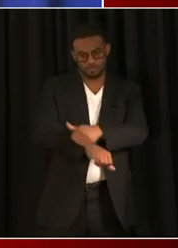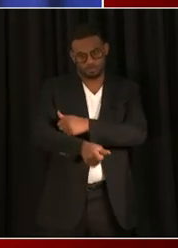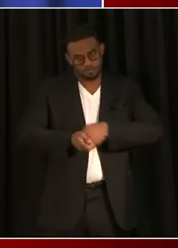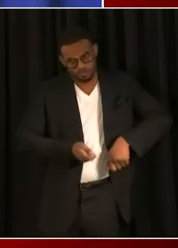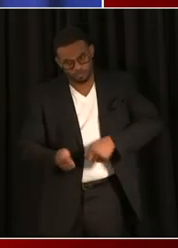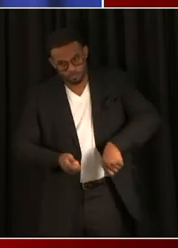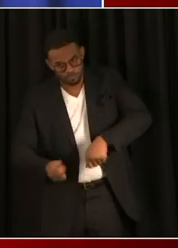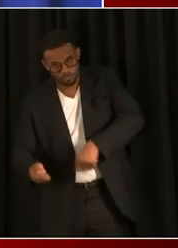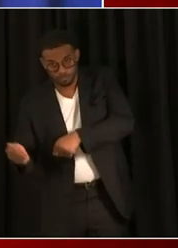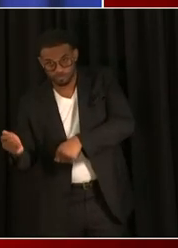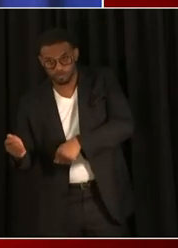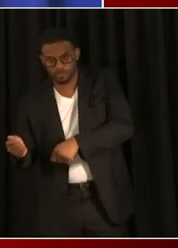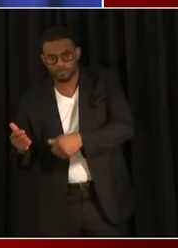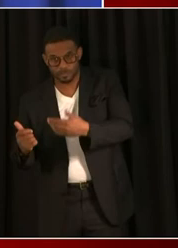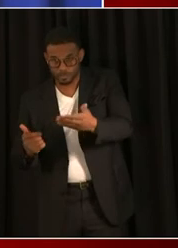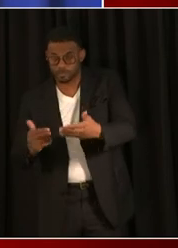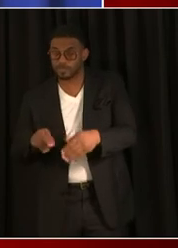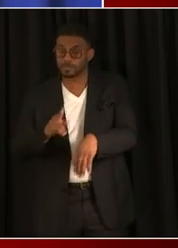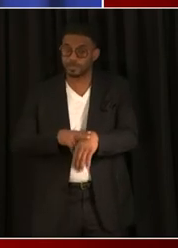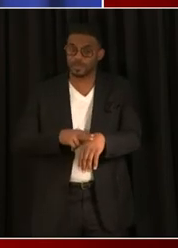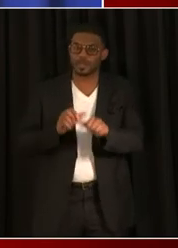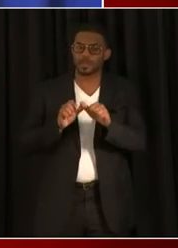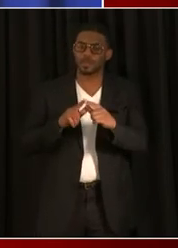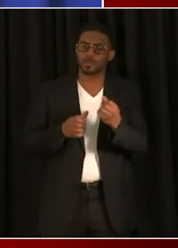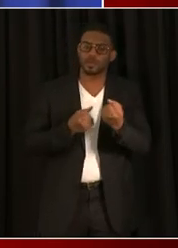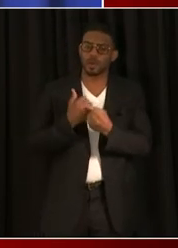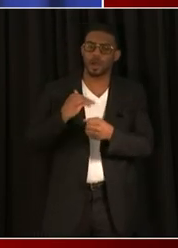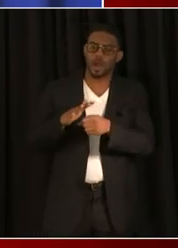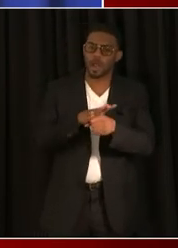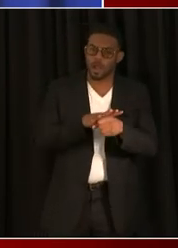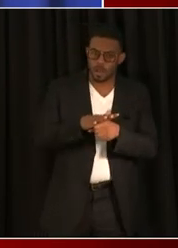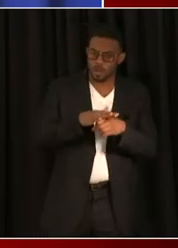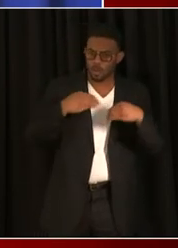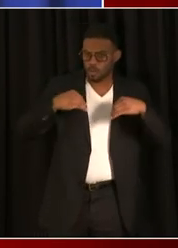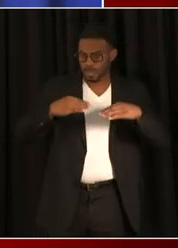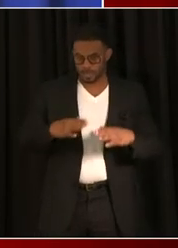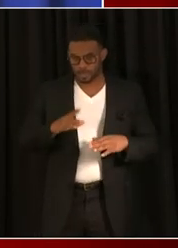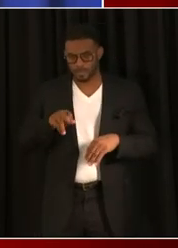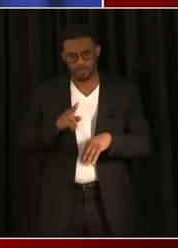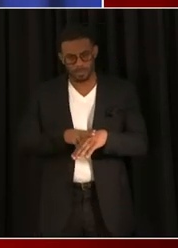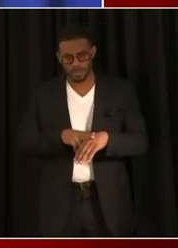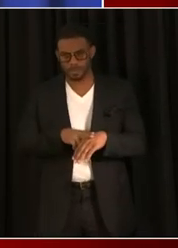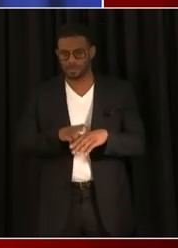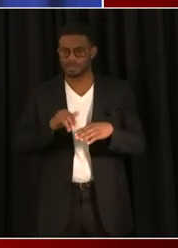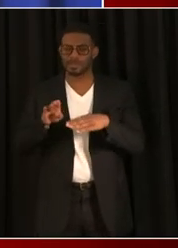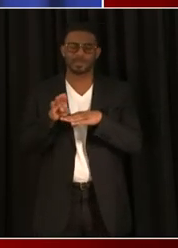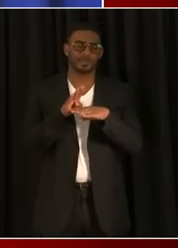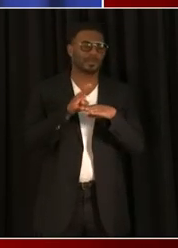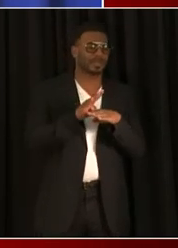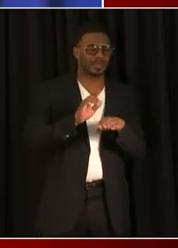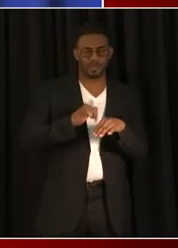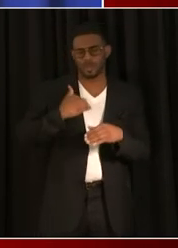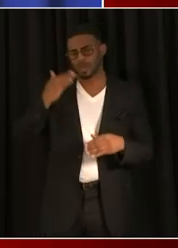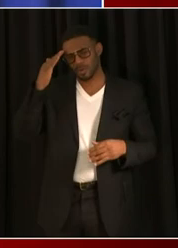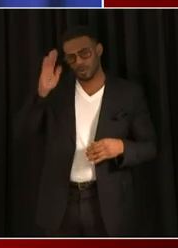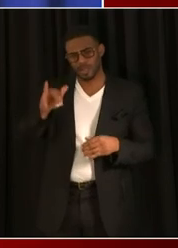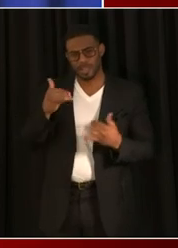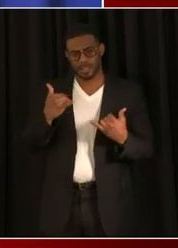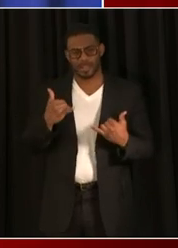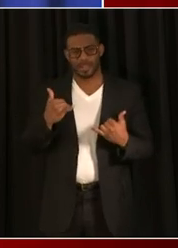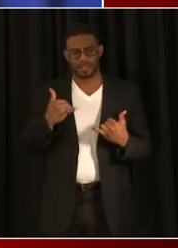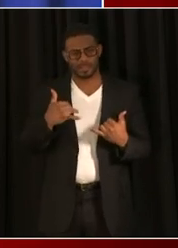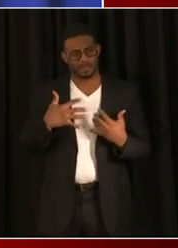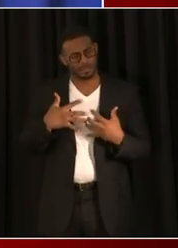our entrepreneurs talked about today. And of course, continue to support our local retailers. It's a busy time, and we know